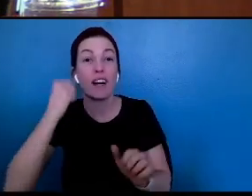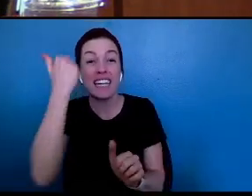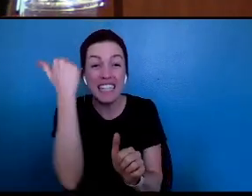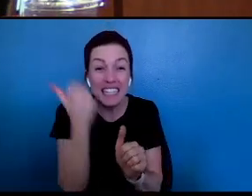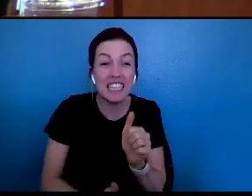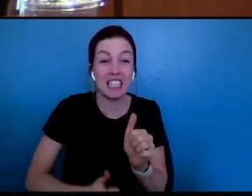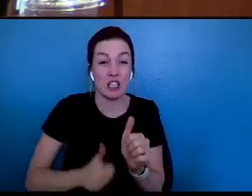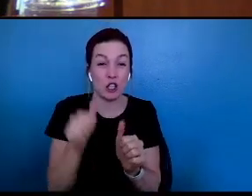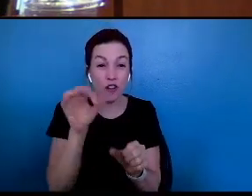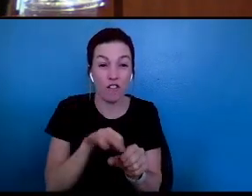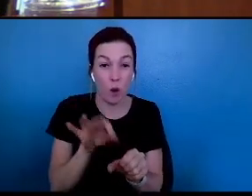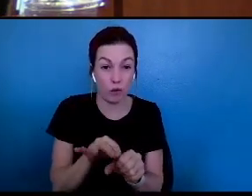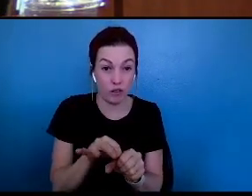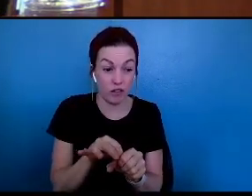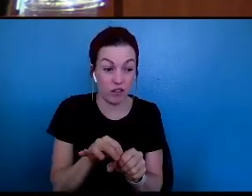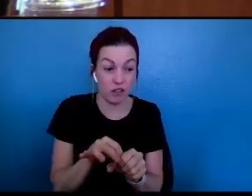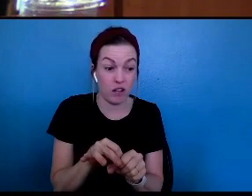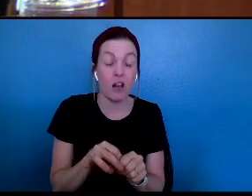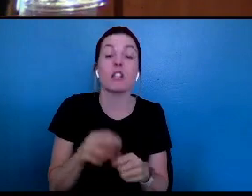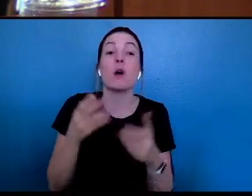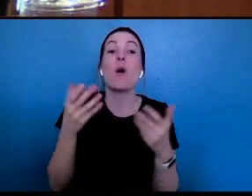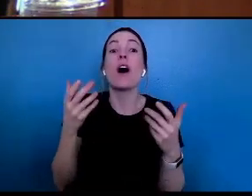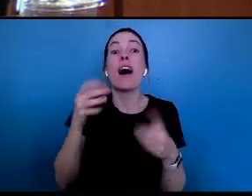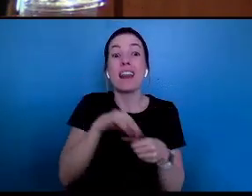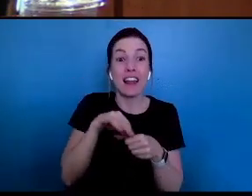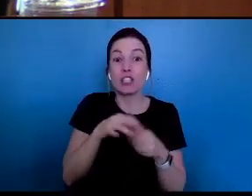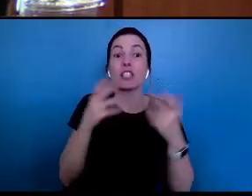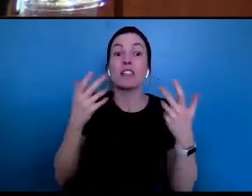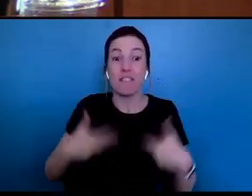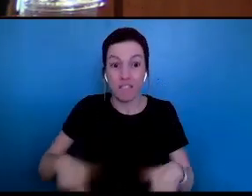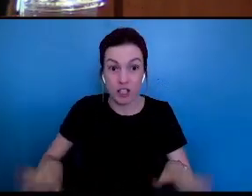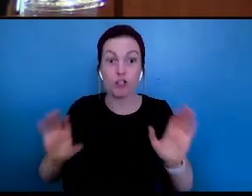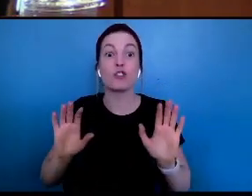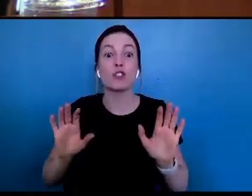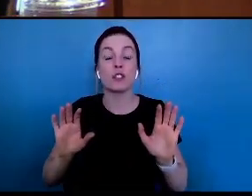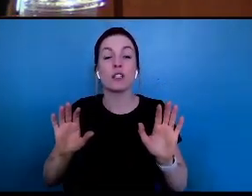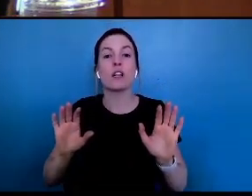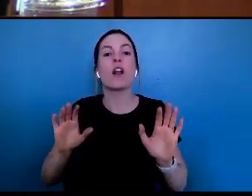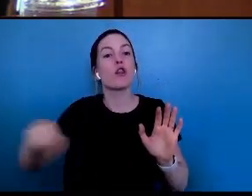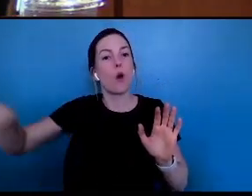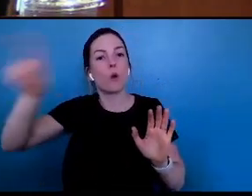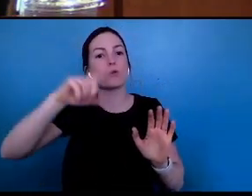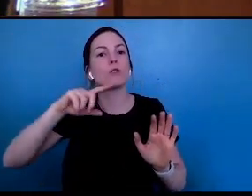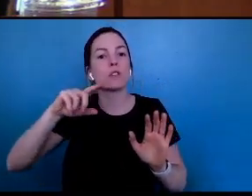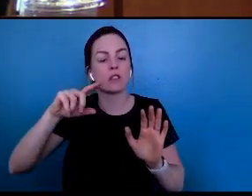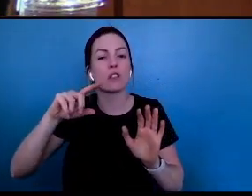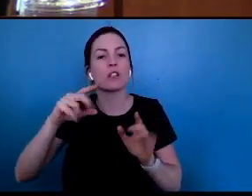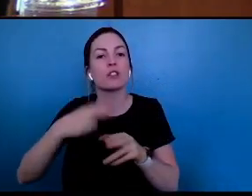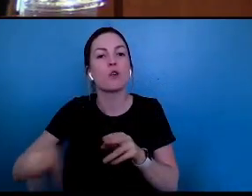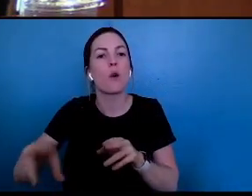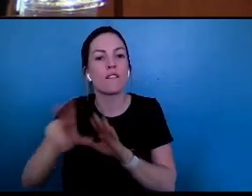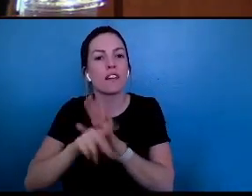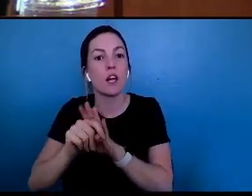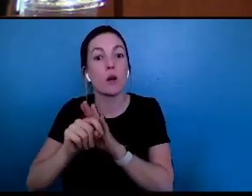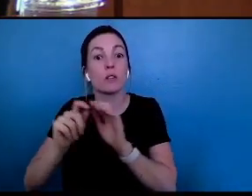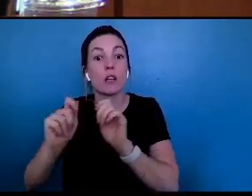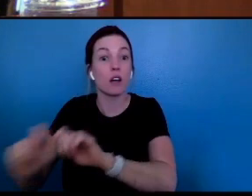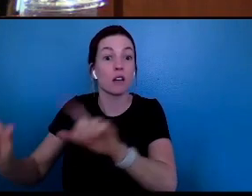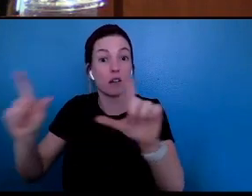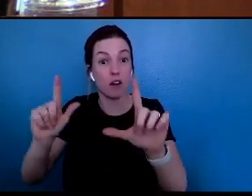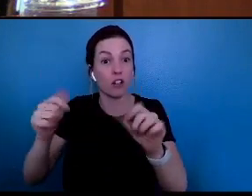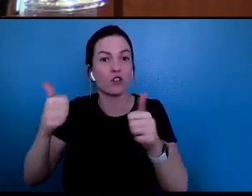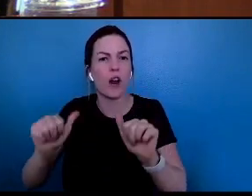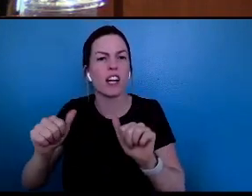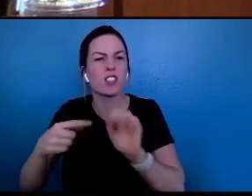after the election, predictably, on short video platforms, those election rigging short videos appear, and that tries to polarize